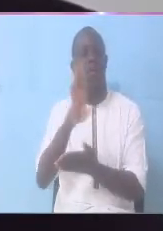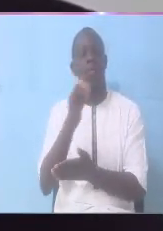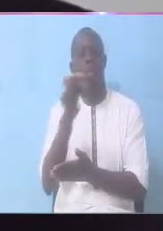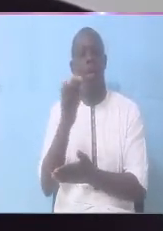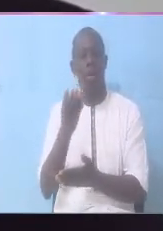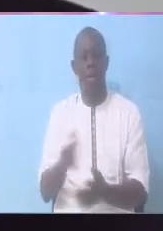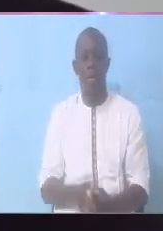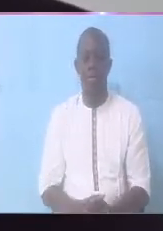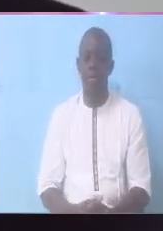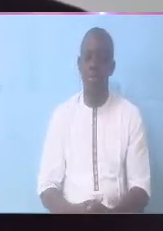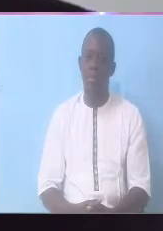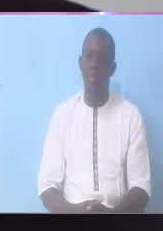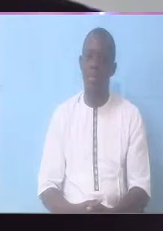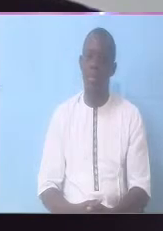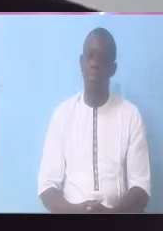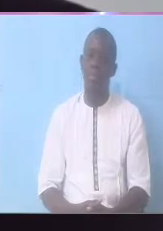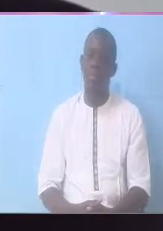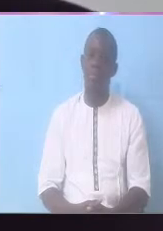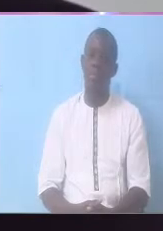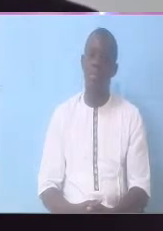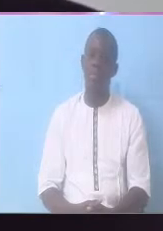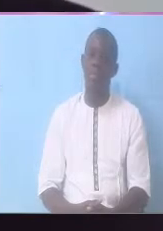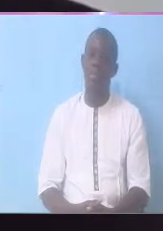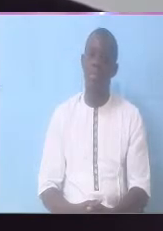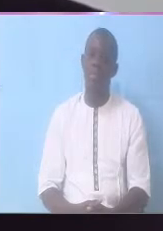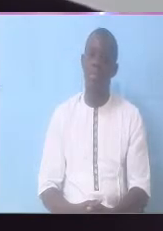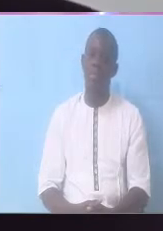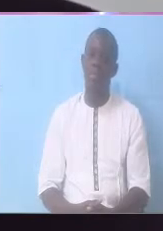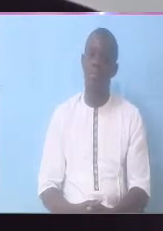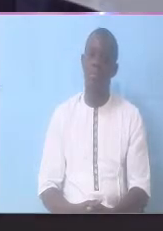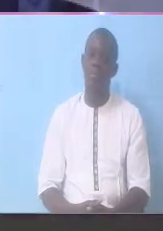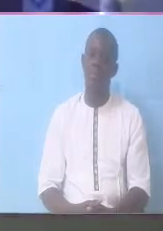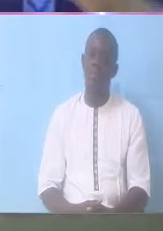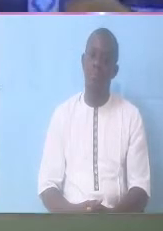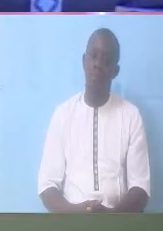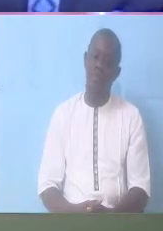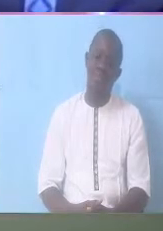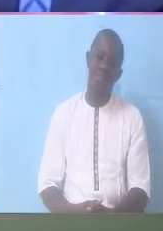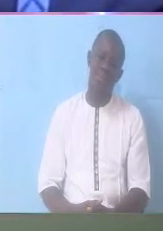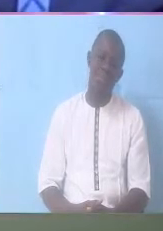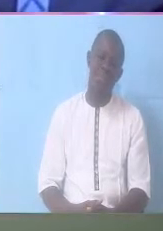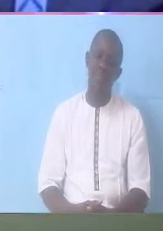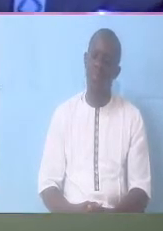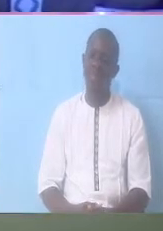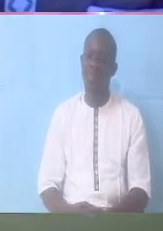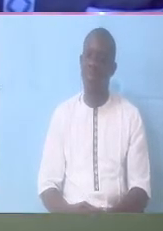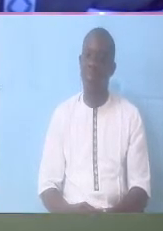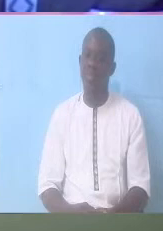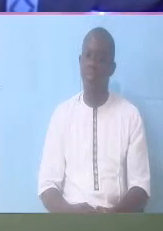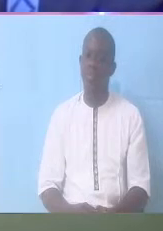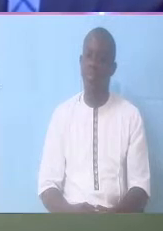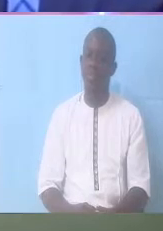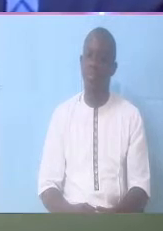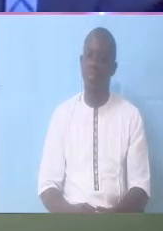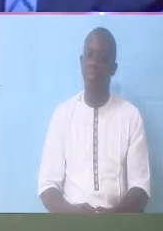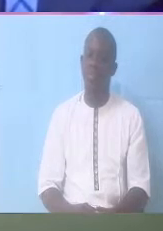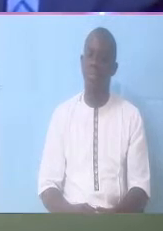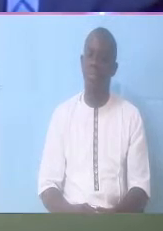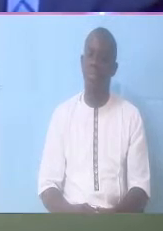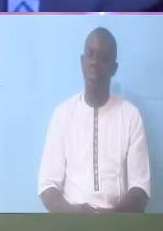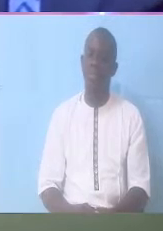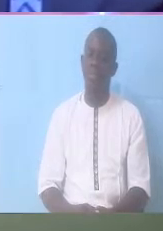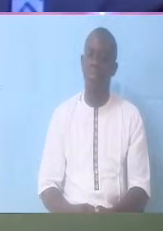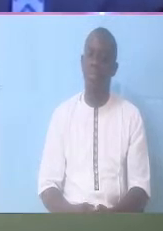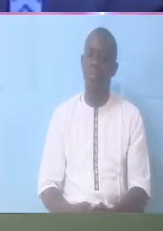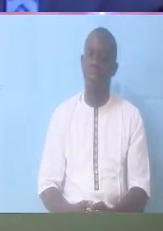report. So he came to the president. So whatever happened in between them, if Tumbul was alive, or Jamie come, he should tell us what happened. Not me saying, yeah, yes, this,